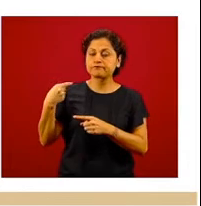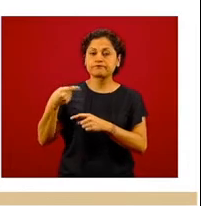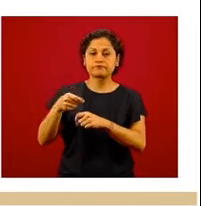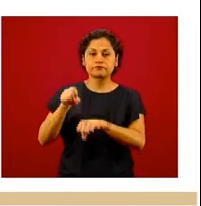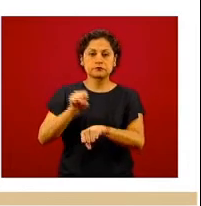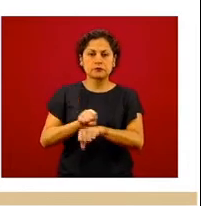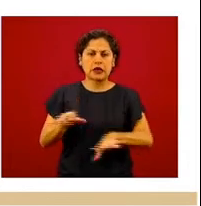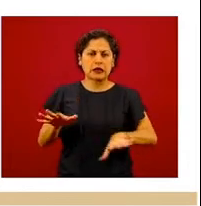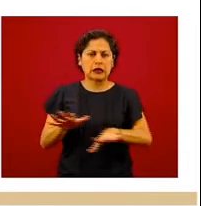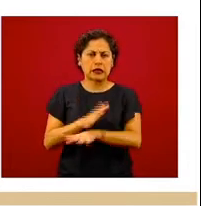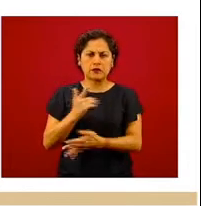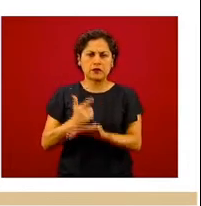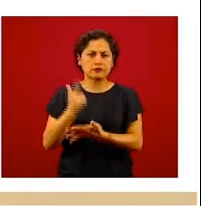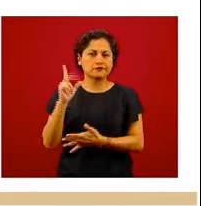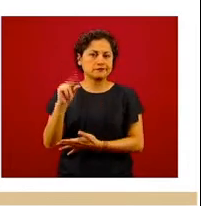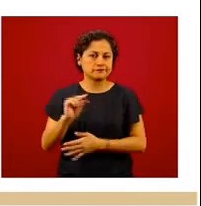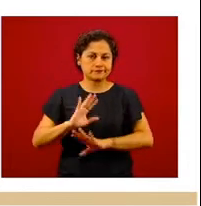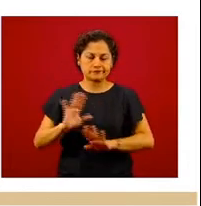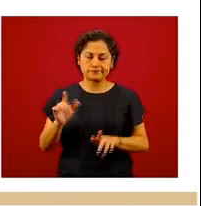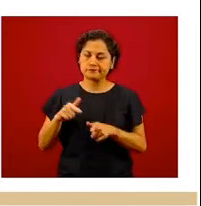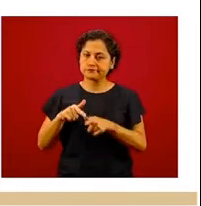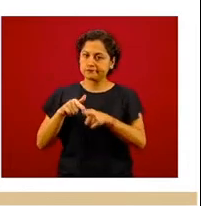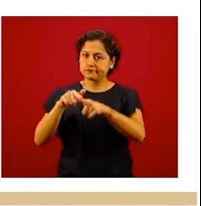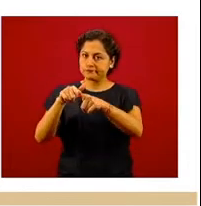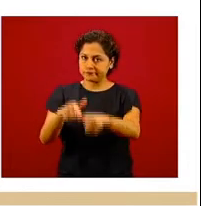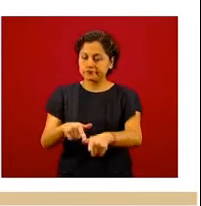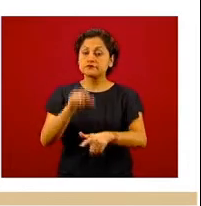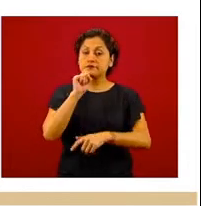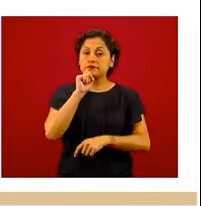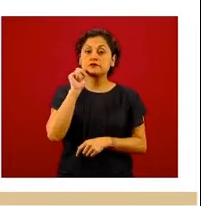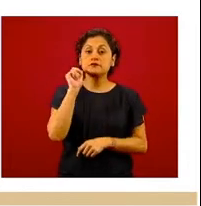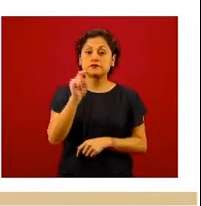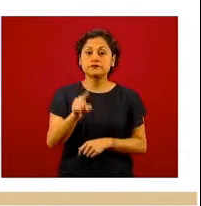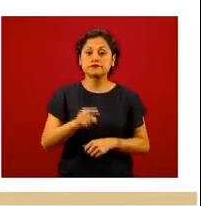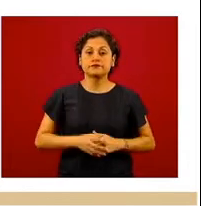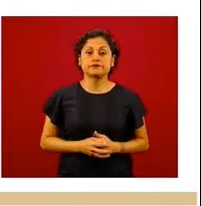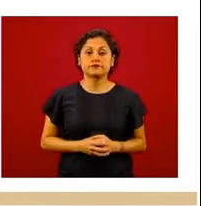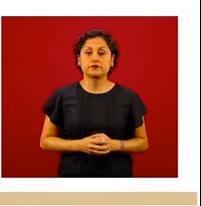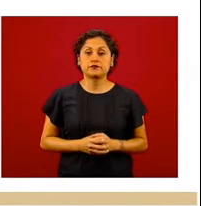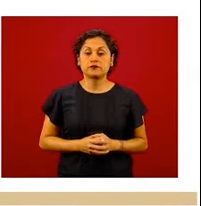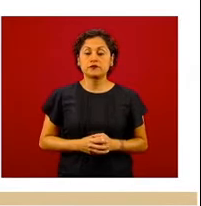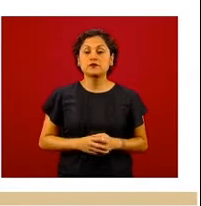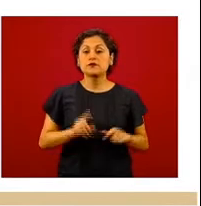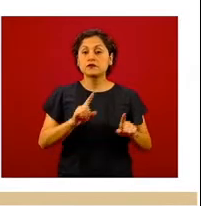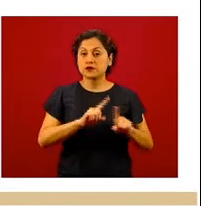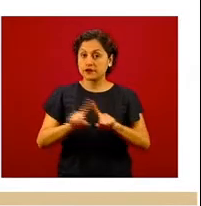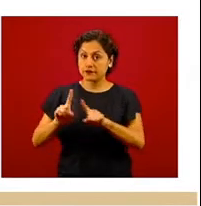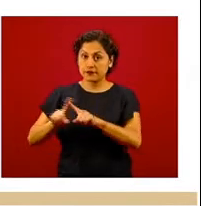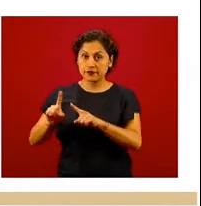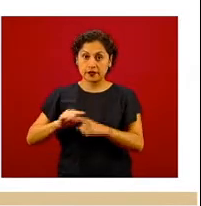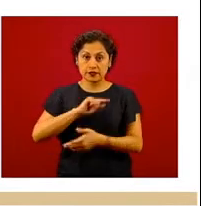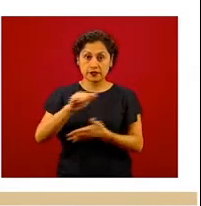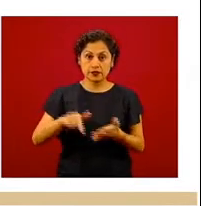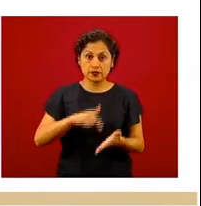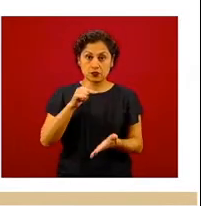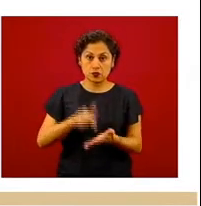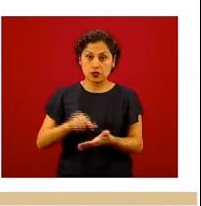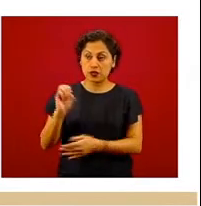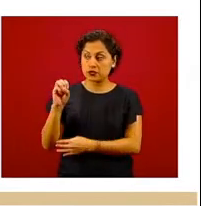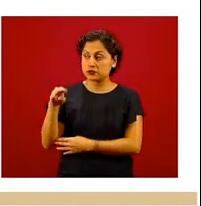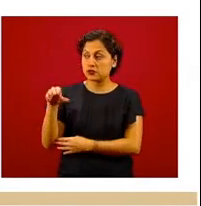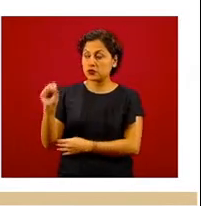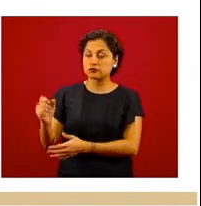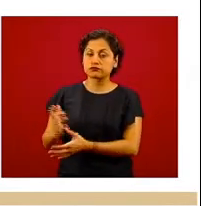the last couple of weeks without not a lot of change. There is a little bit of change in the distribution across the